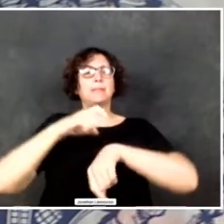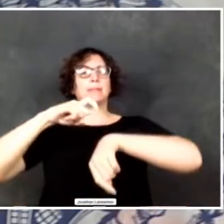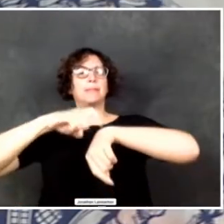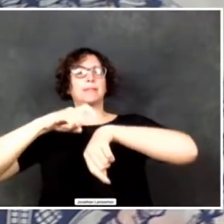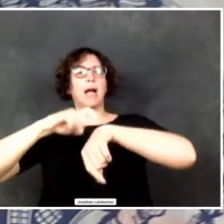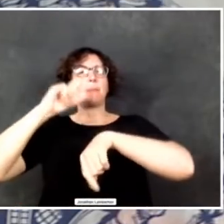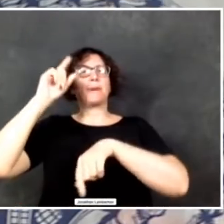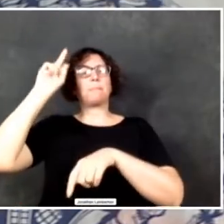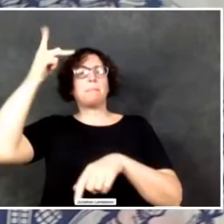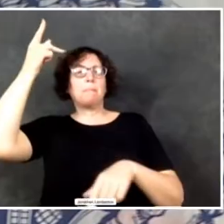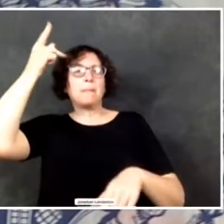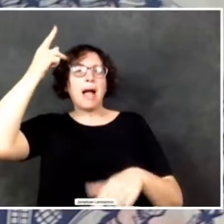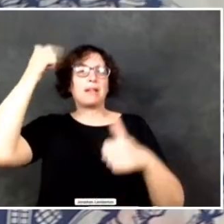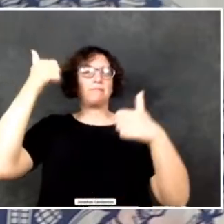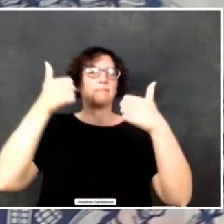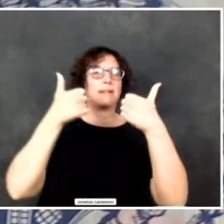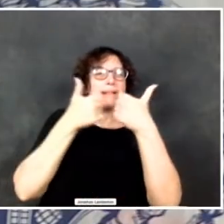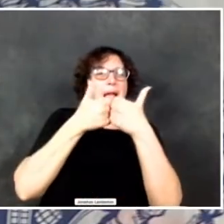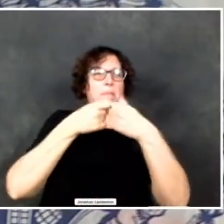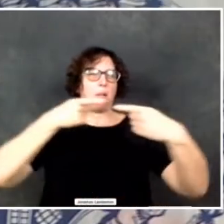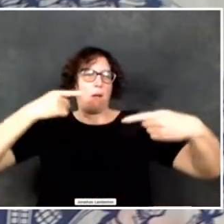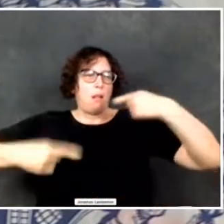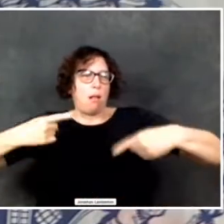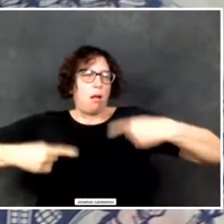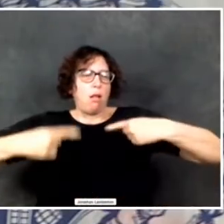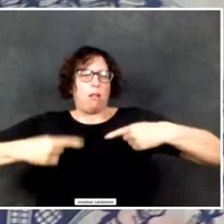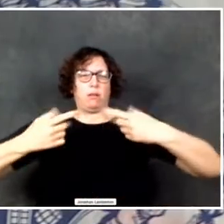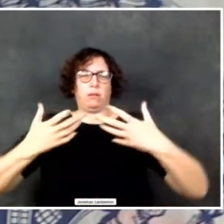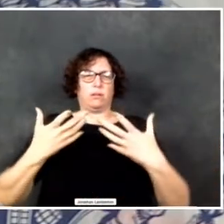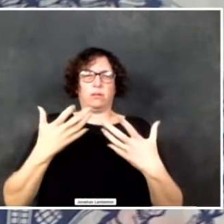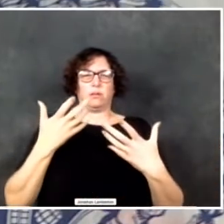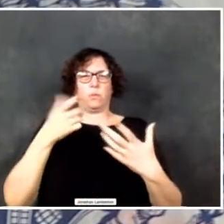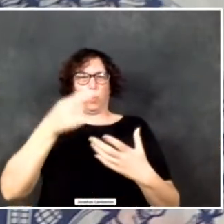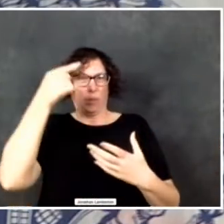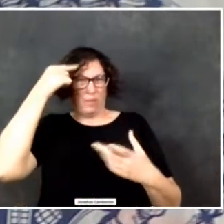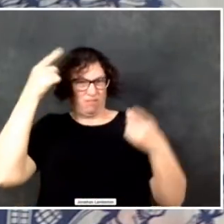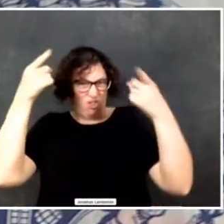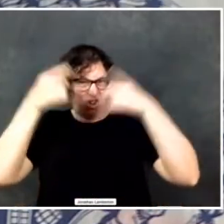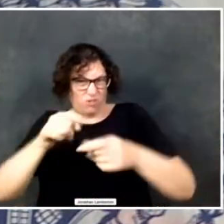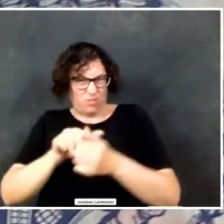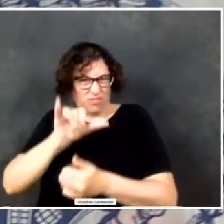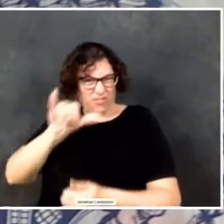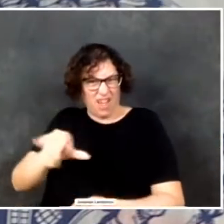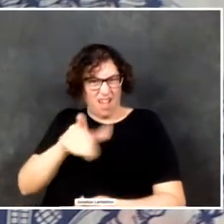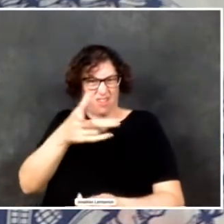to New Yorkers who might be vexed to see you clashing with the governor over schools.